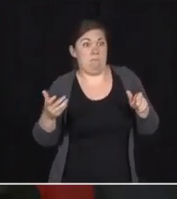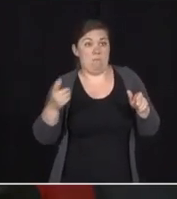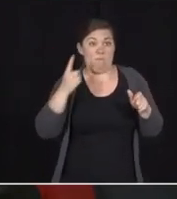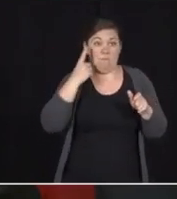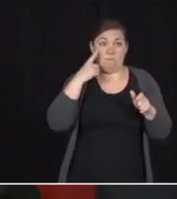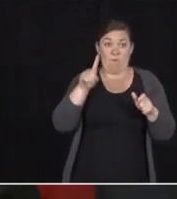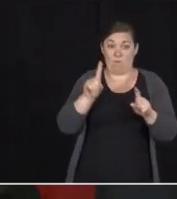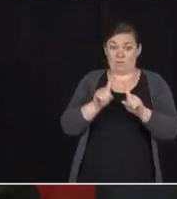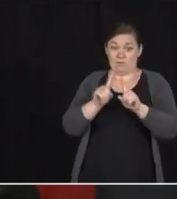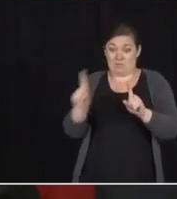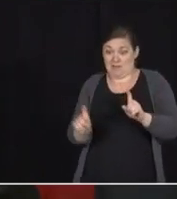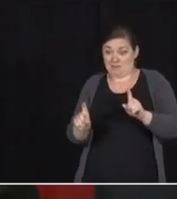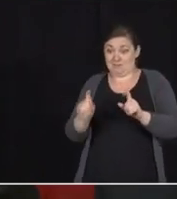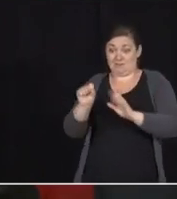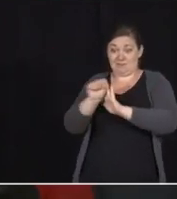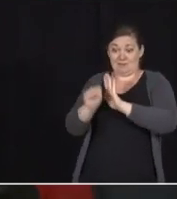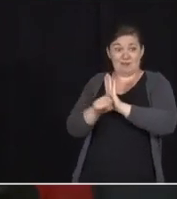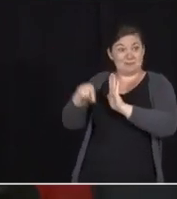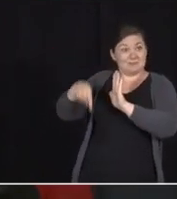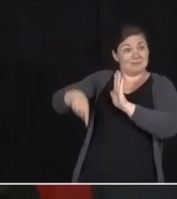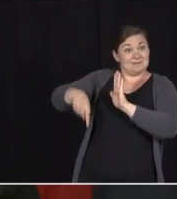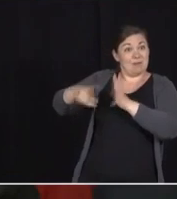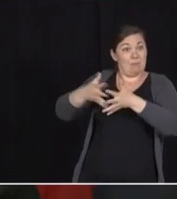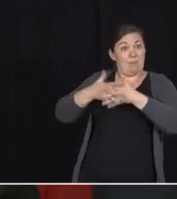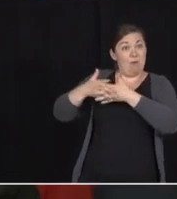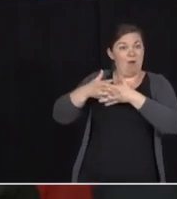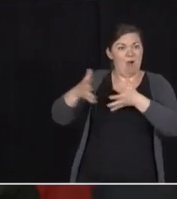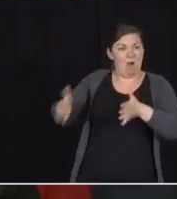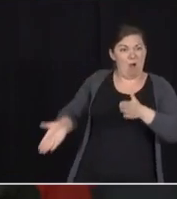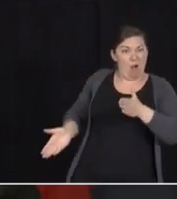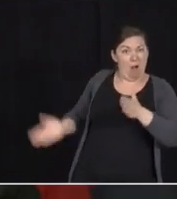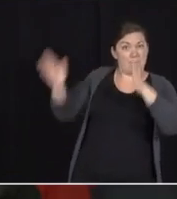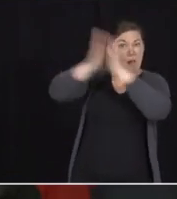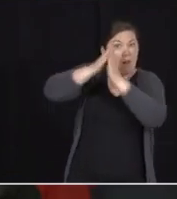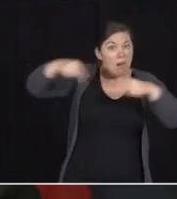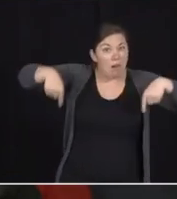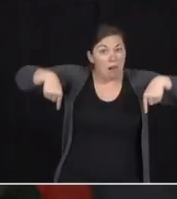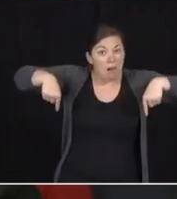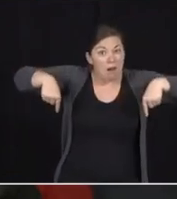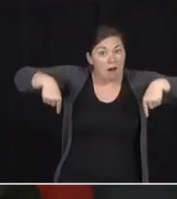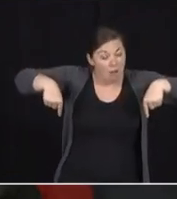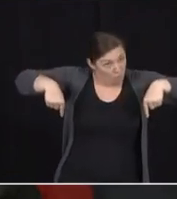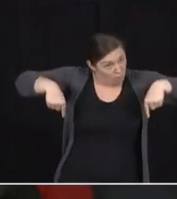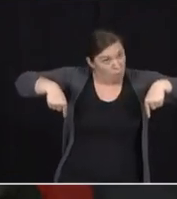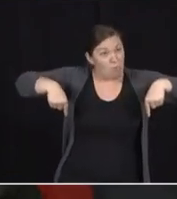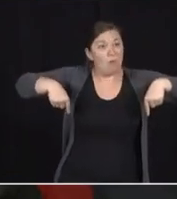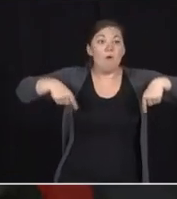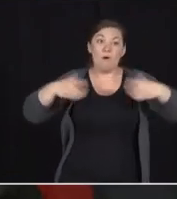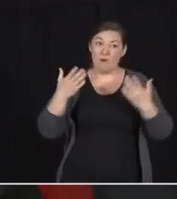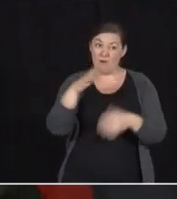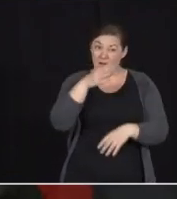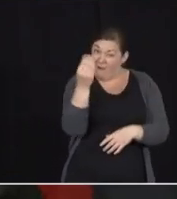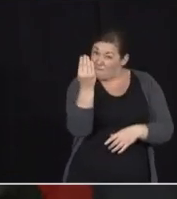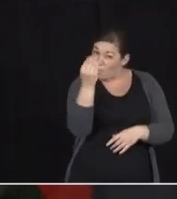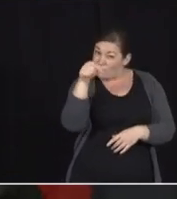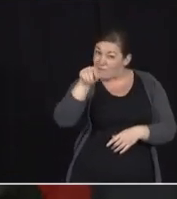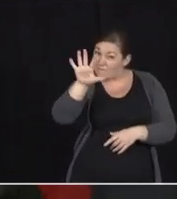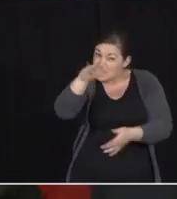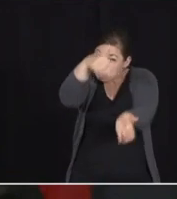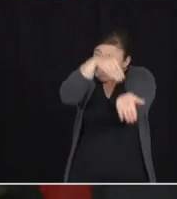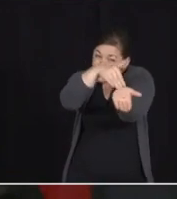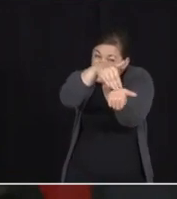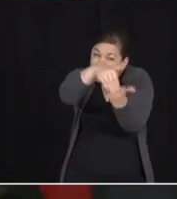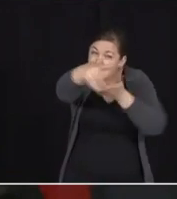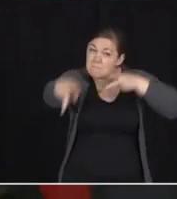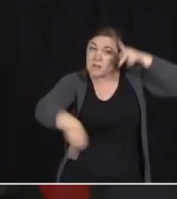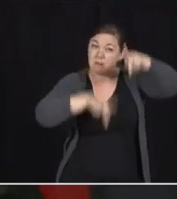into perspective. And we have 14.5 million people. So Dr. Williams is going to continue focusing